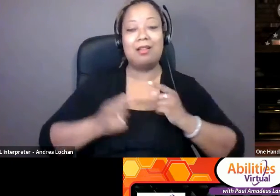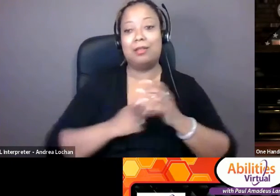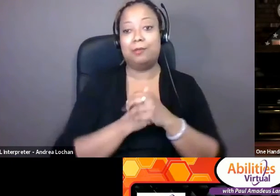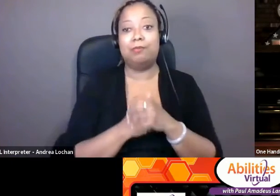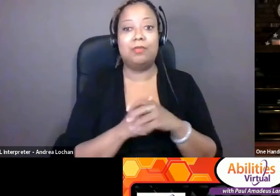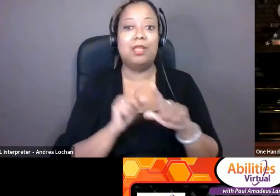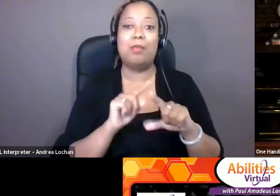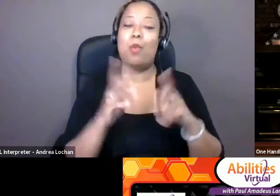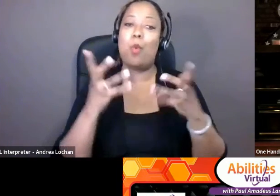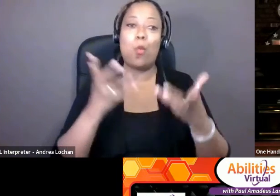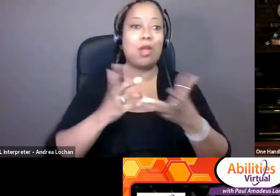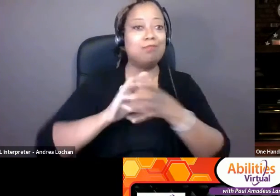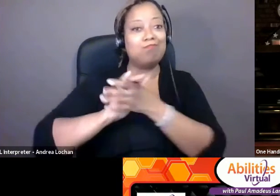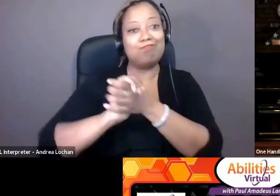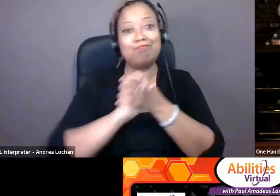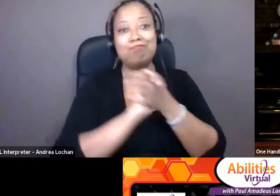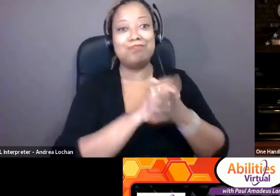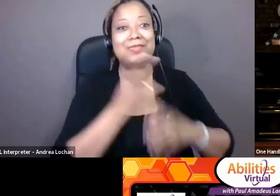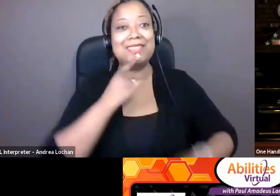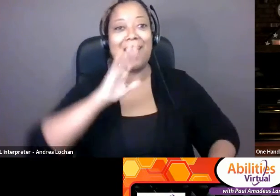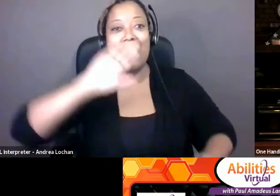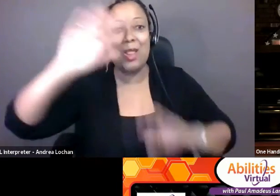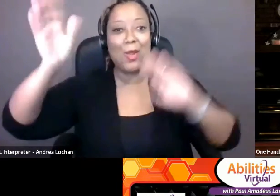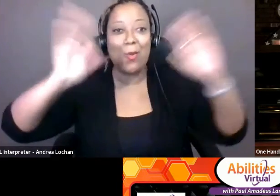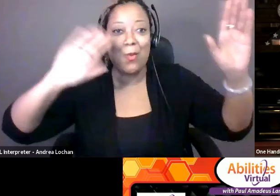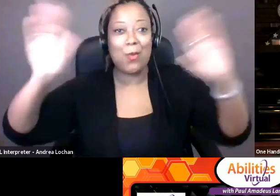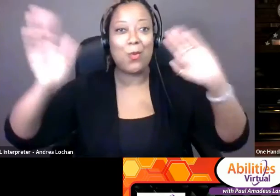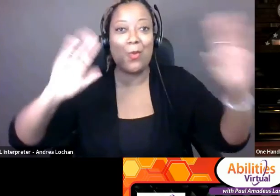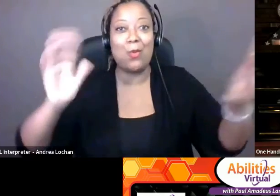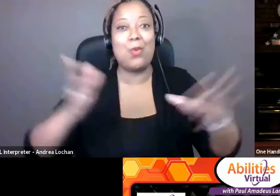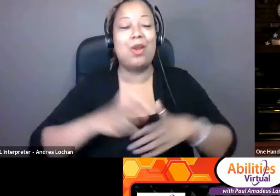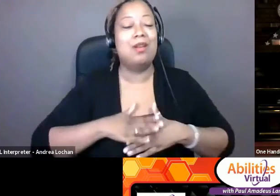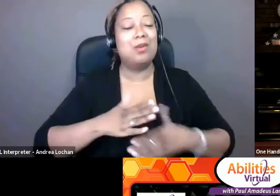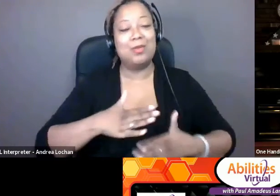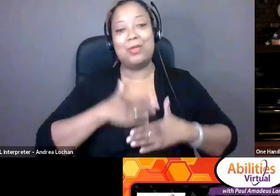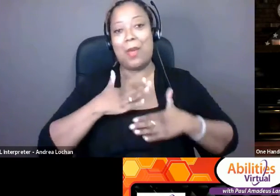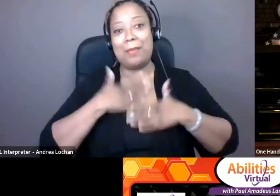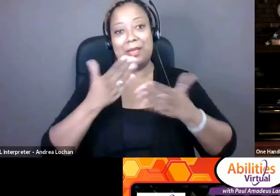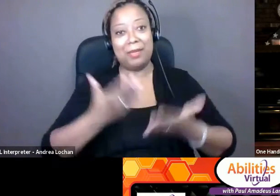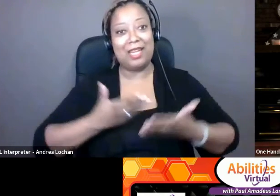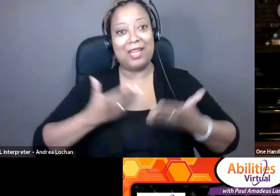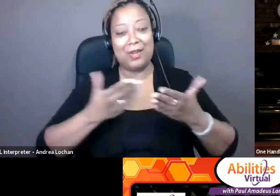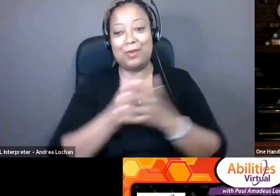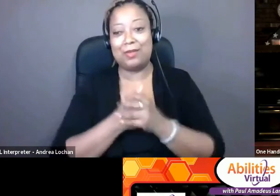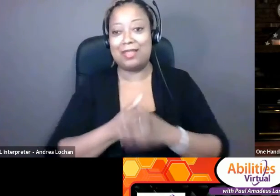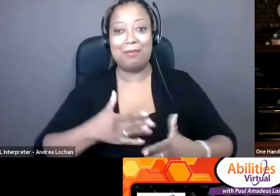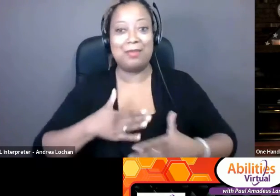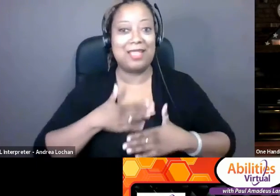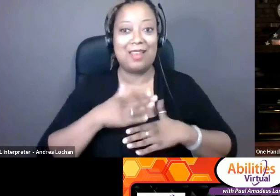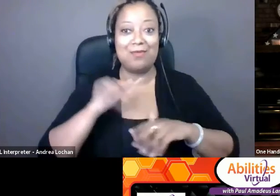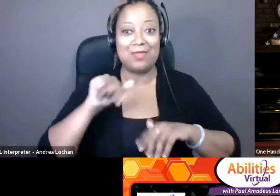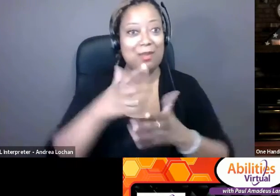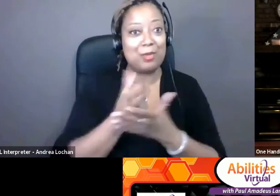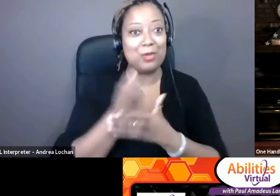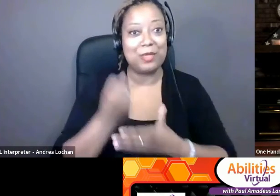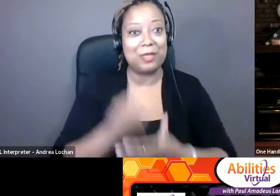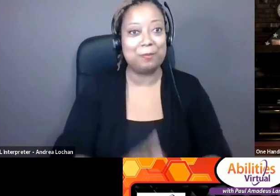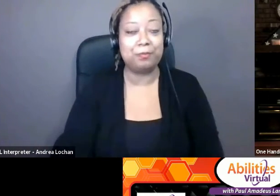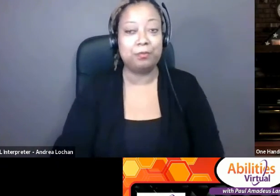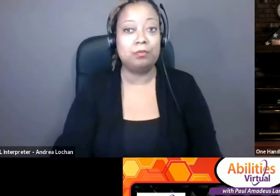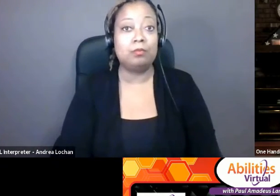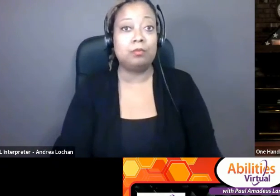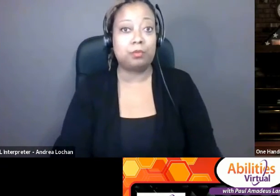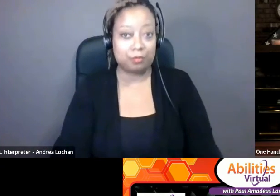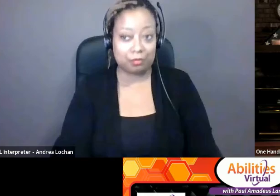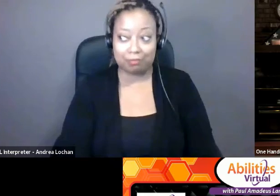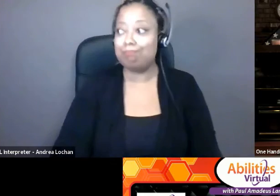want to give a big shout out and say hello. And we're so happy to be here. I'm so glad we get this opportunity. No, we are too.